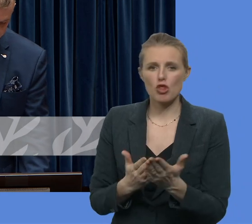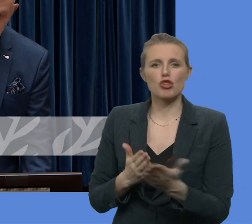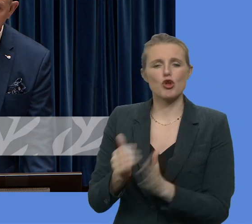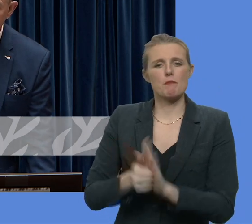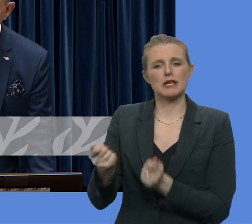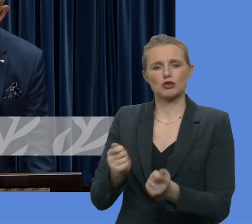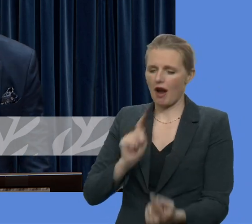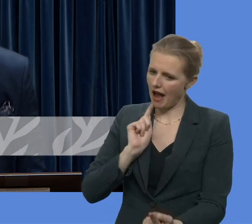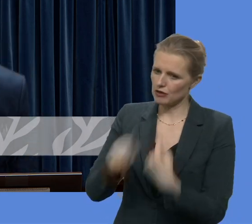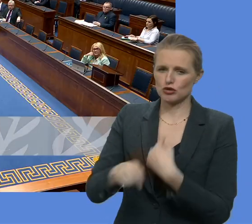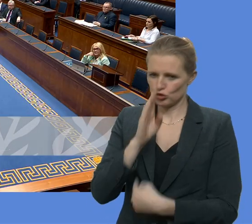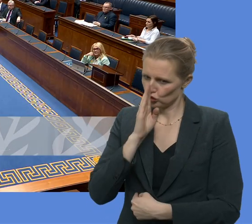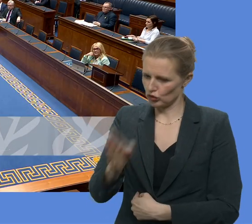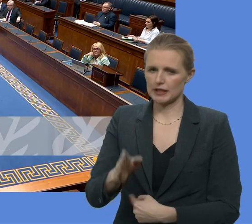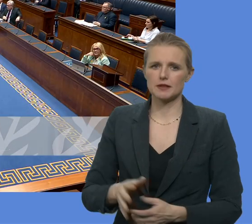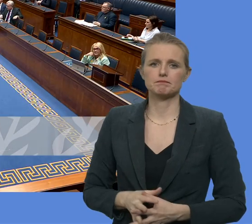questions to members.